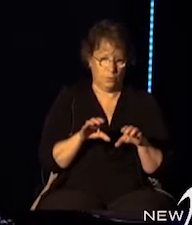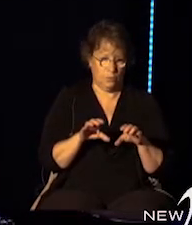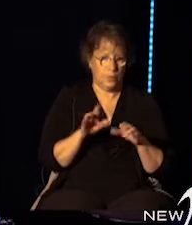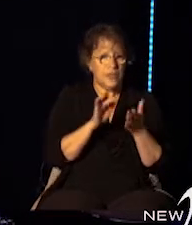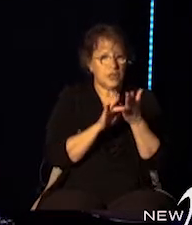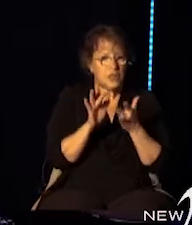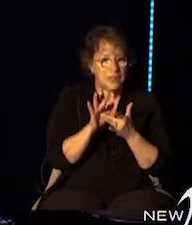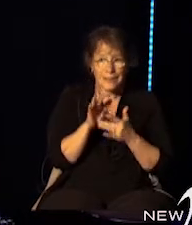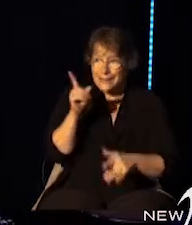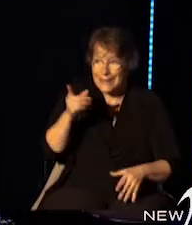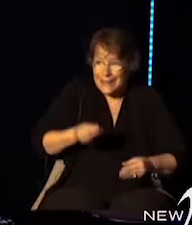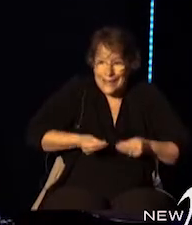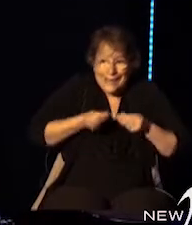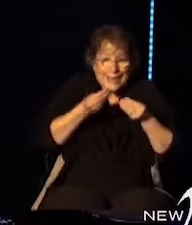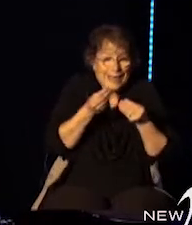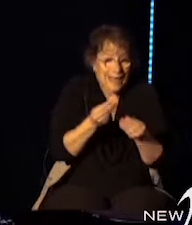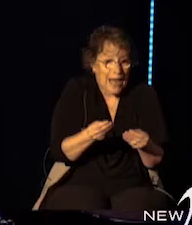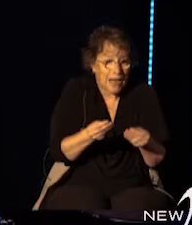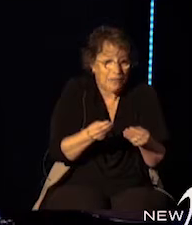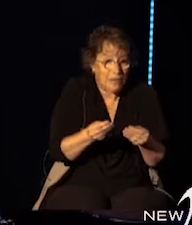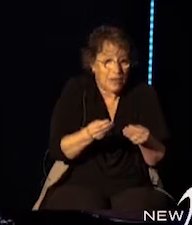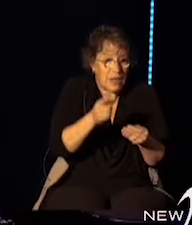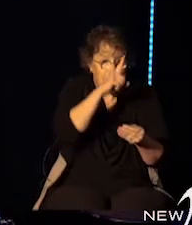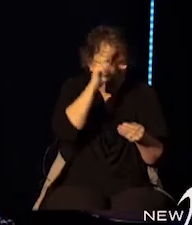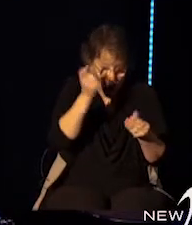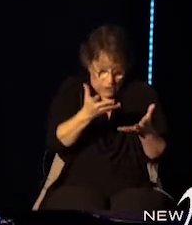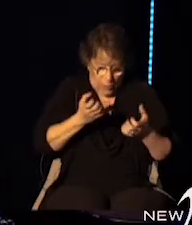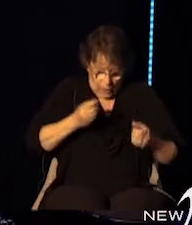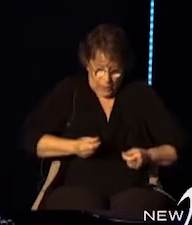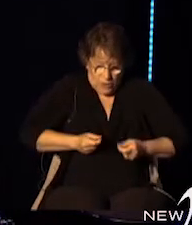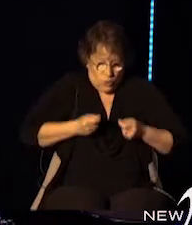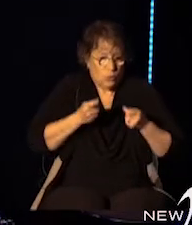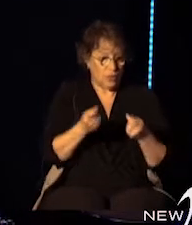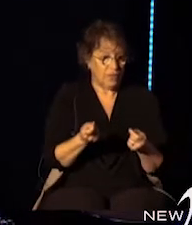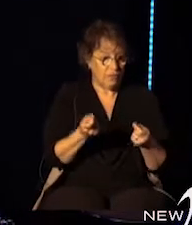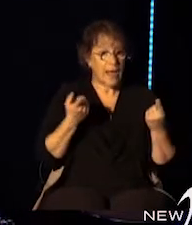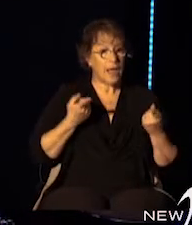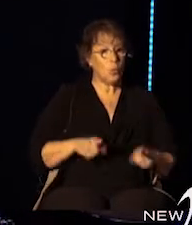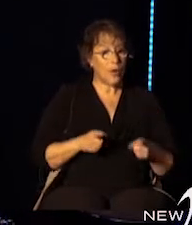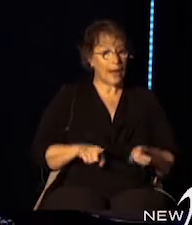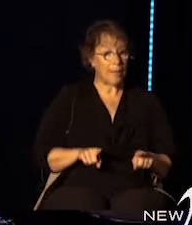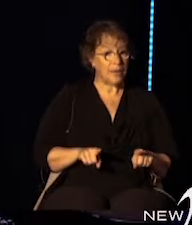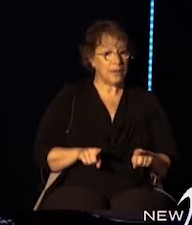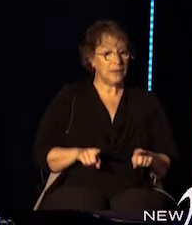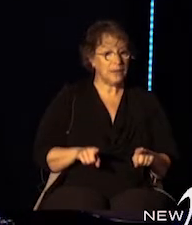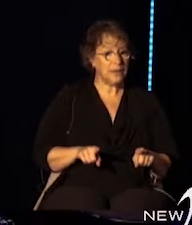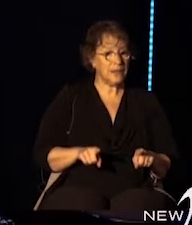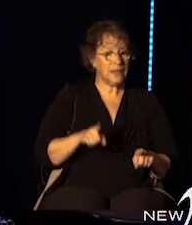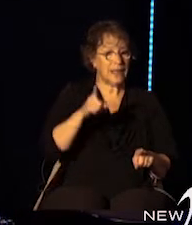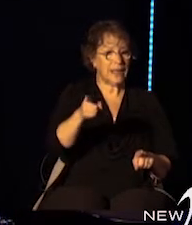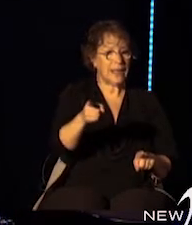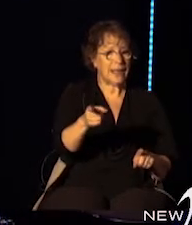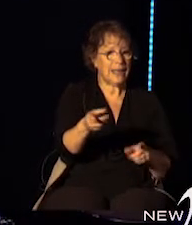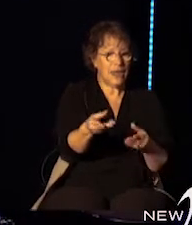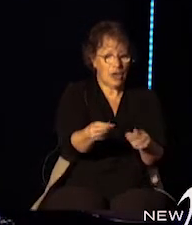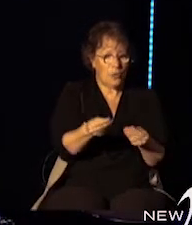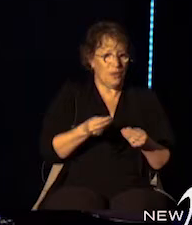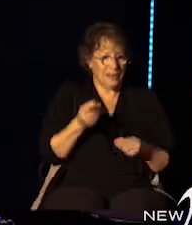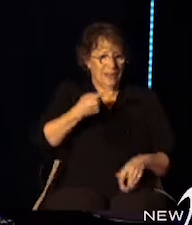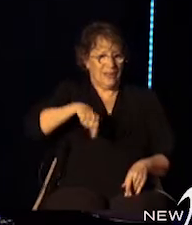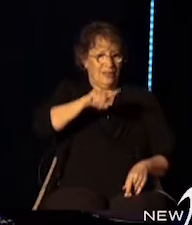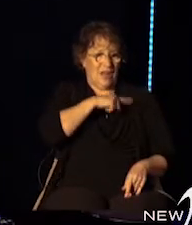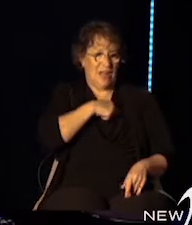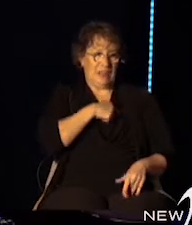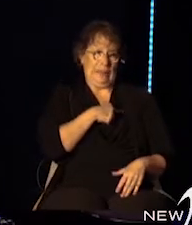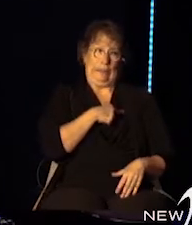Jesus gave to give. You know what he got? He got us. I don't think he made out on that